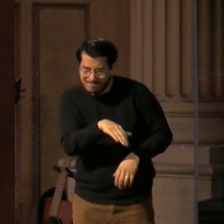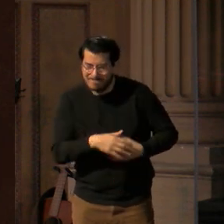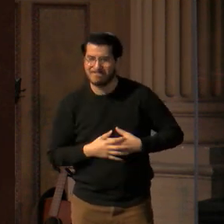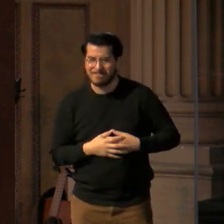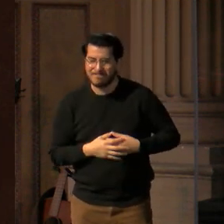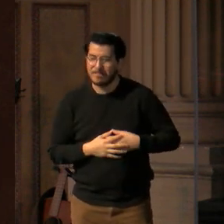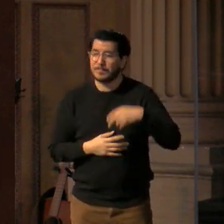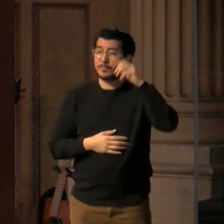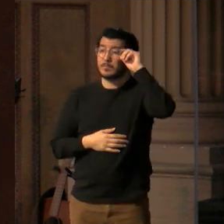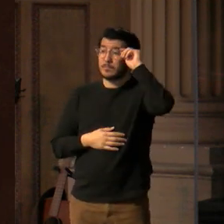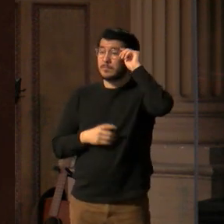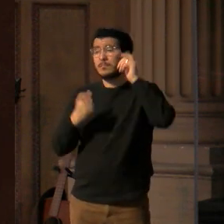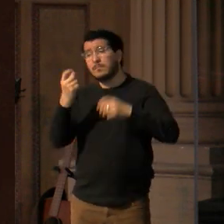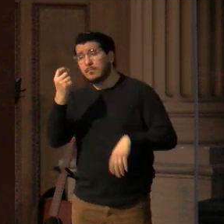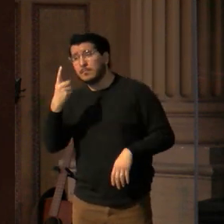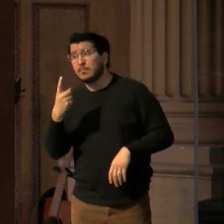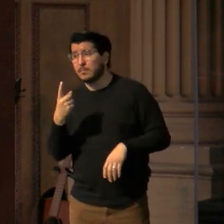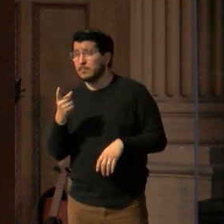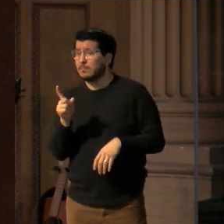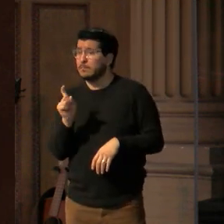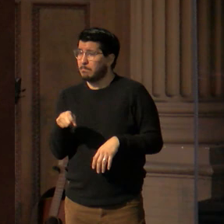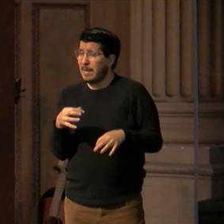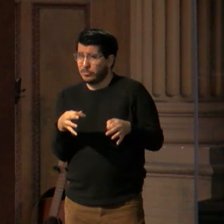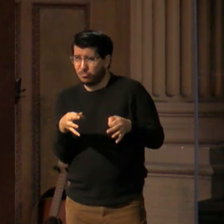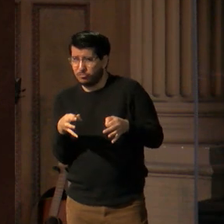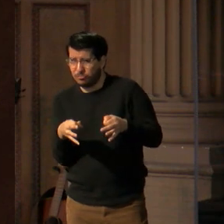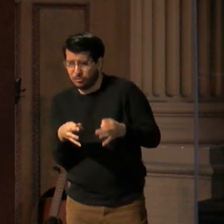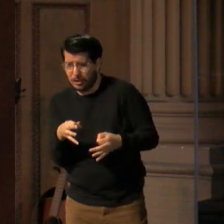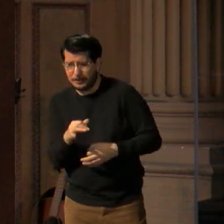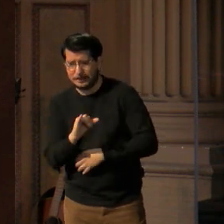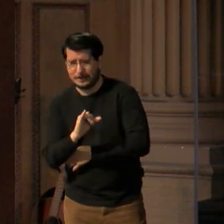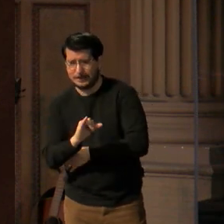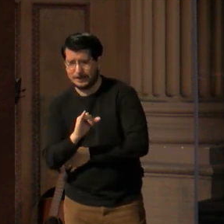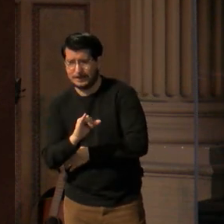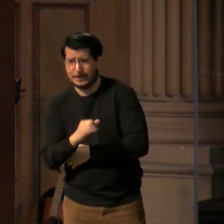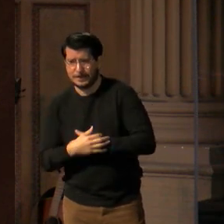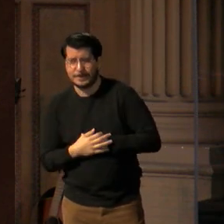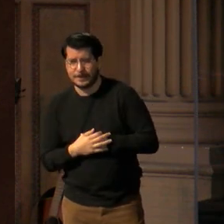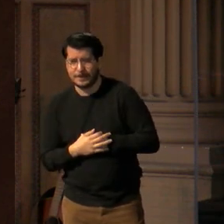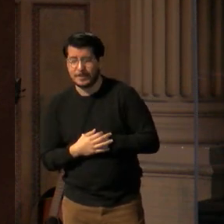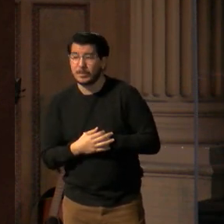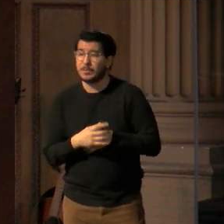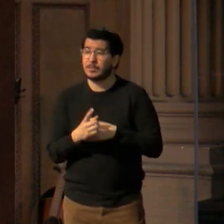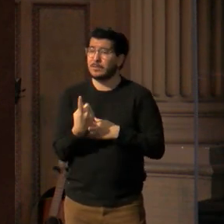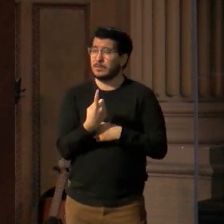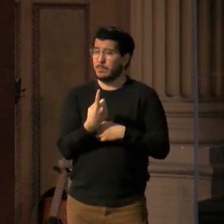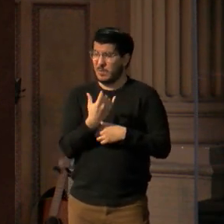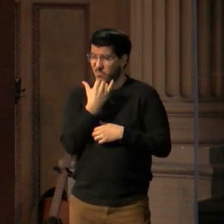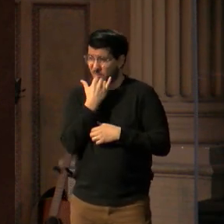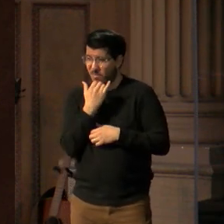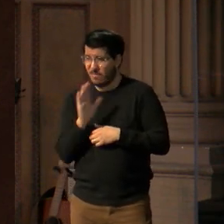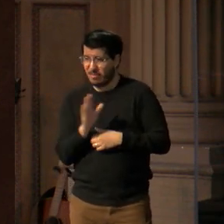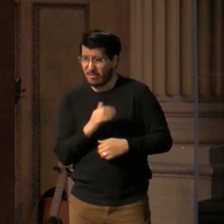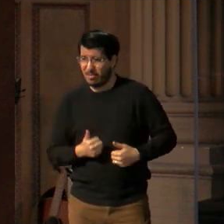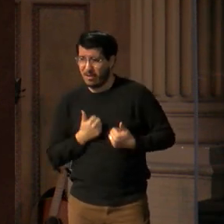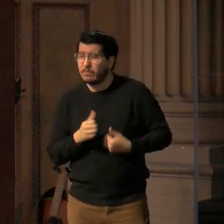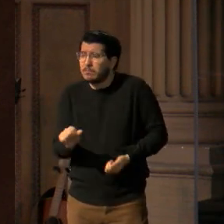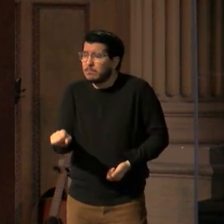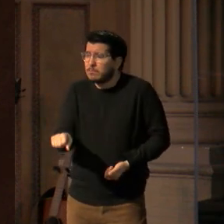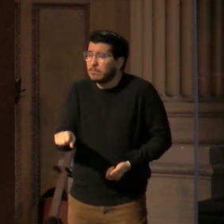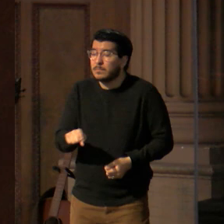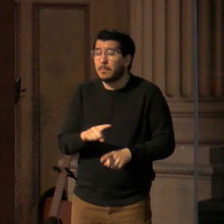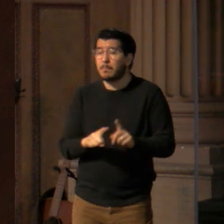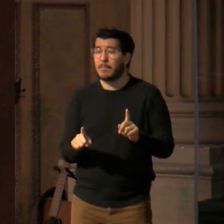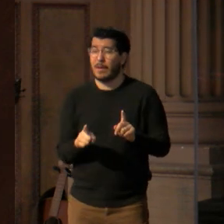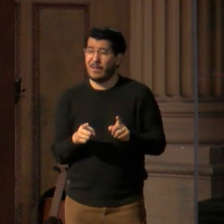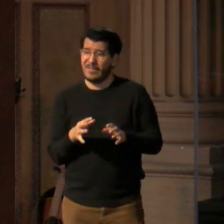So we do have to judge. We do have to judge when there's a speck in their eye. We do have to judge when there's something that's wrong there. But we make sure that the judgment gets